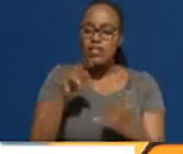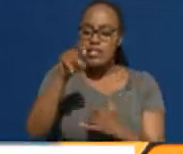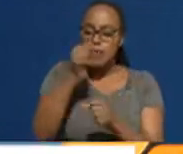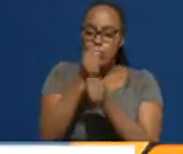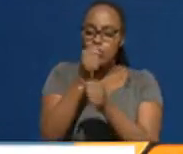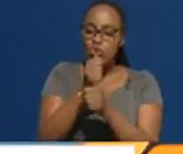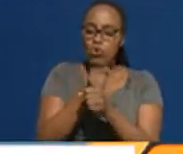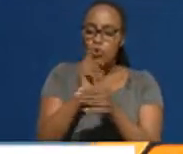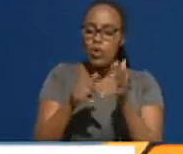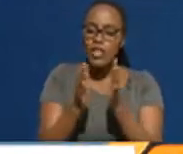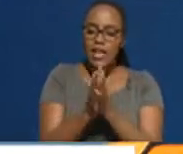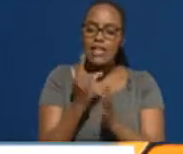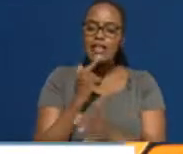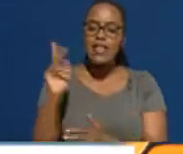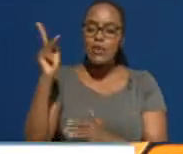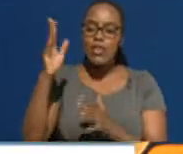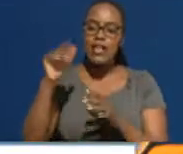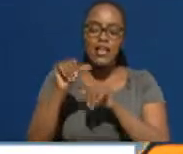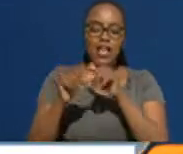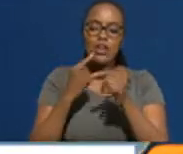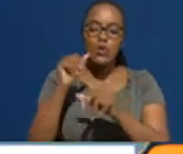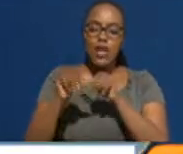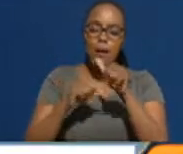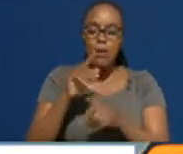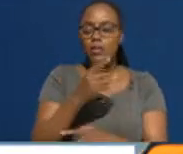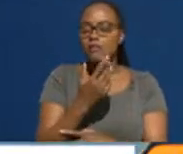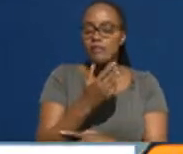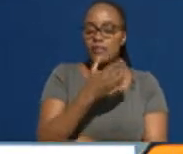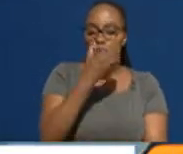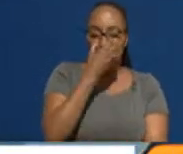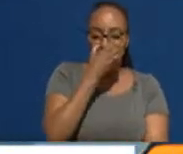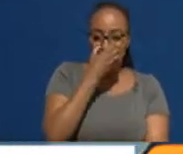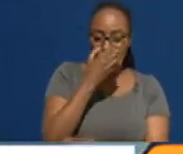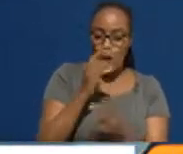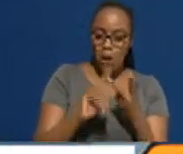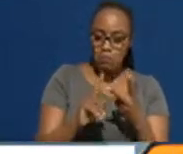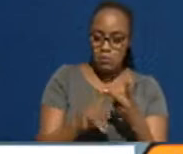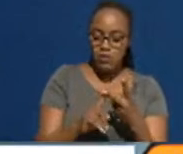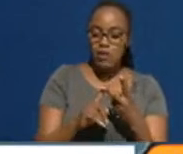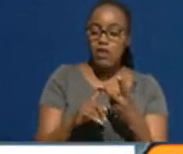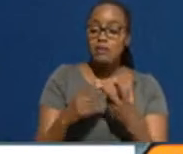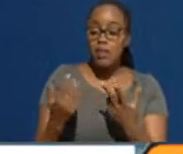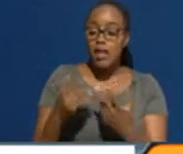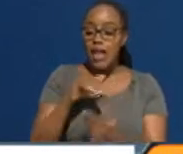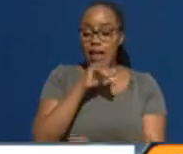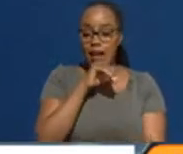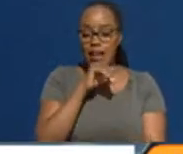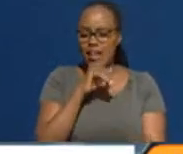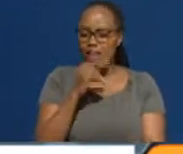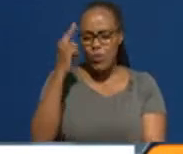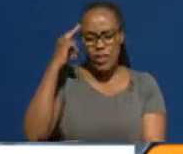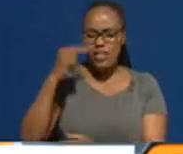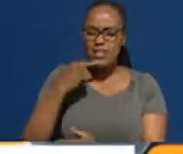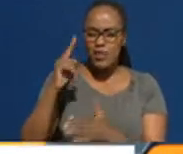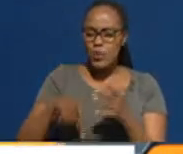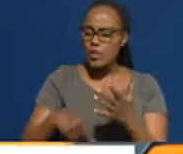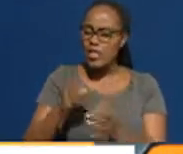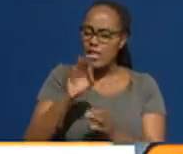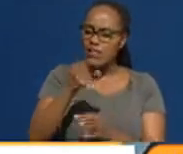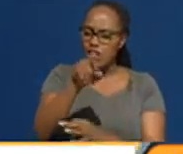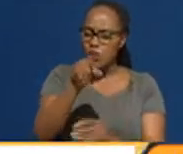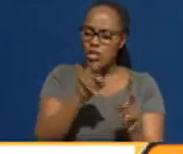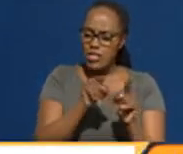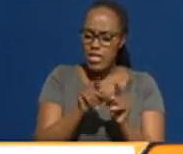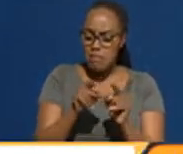be doing or saying to Kenyans right now? I'm talking about President-elect William Ruto, as a mayor candidate, Raila Odinga. If you were in their